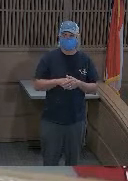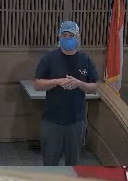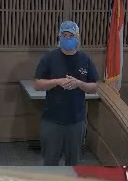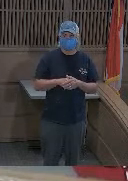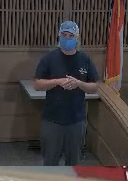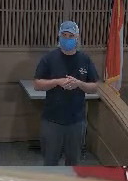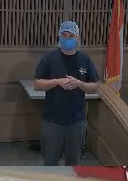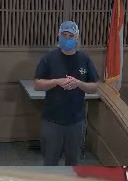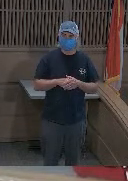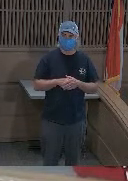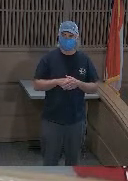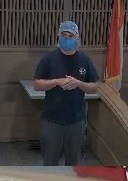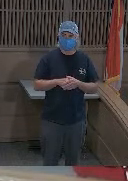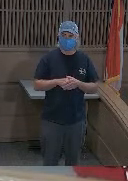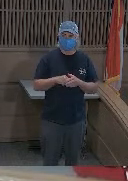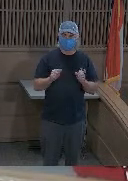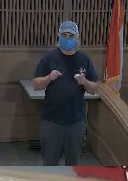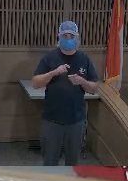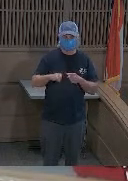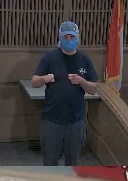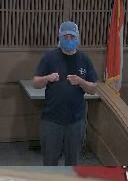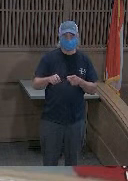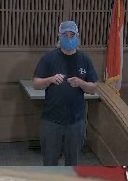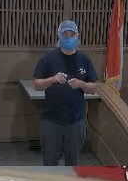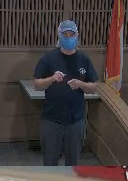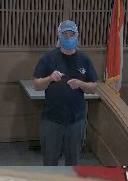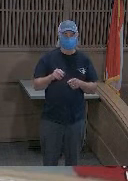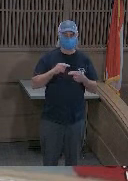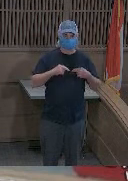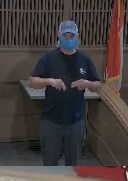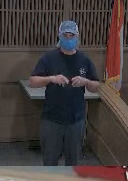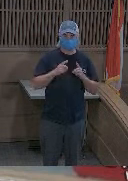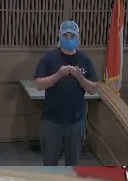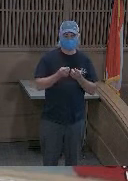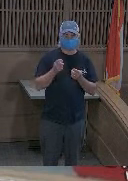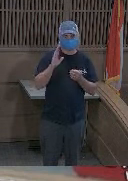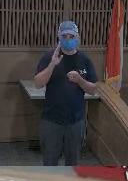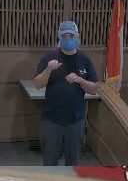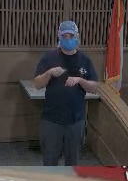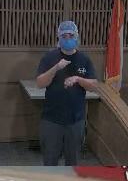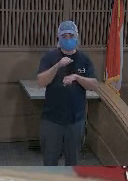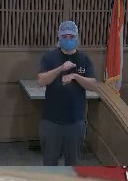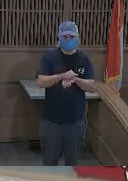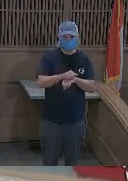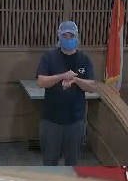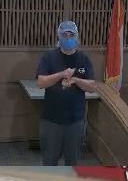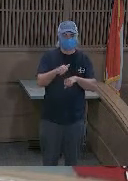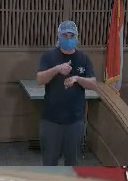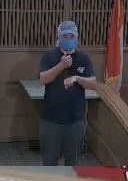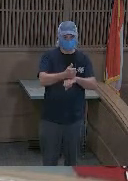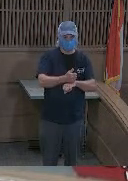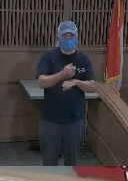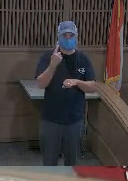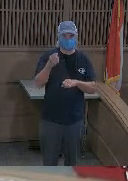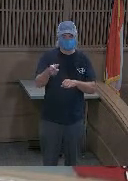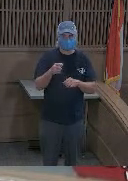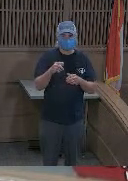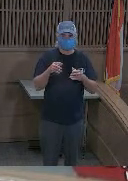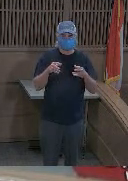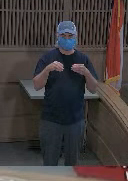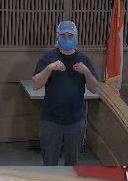229-638-6424, and they'll be happy to make an appointment for you to get the vaccine. It's available for everyone age 12 and